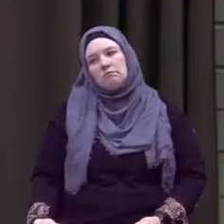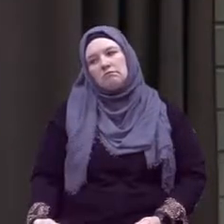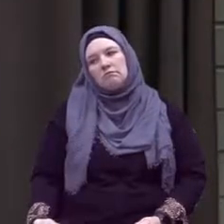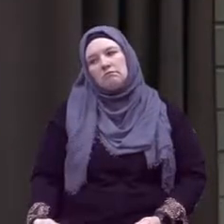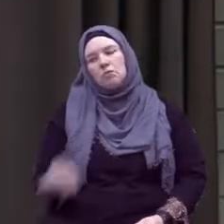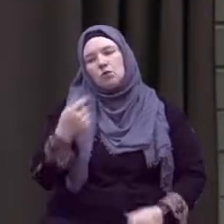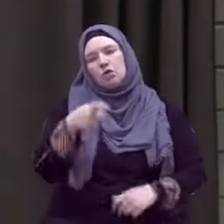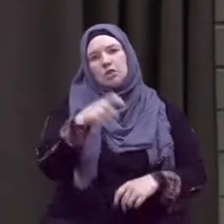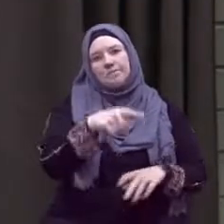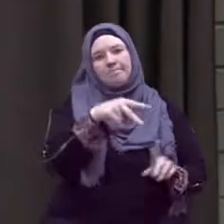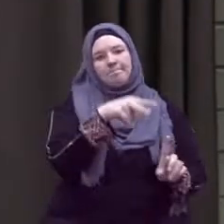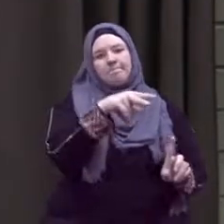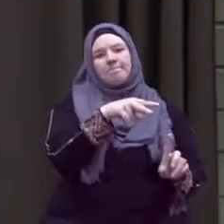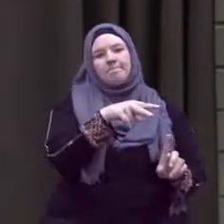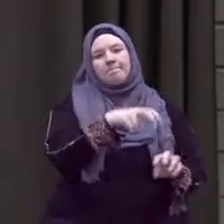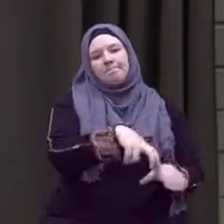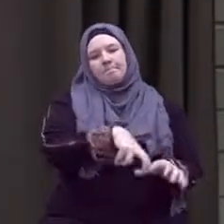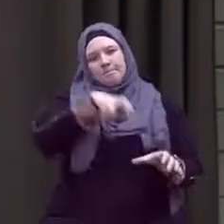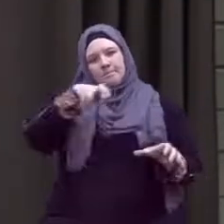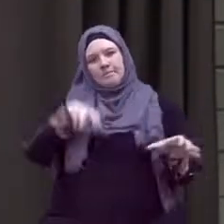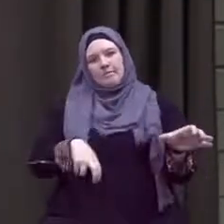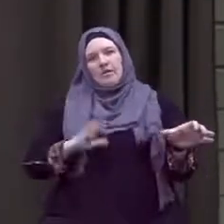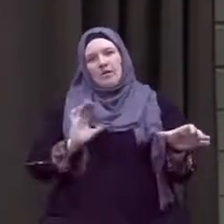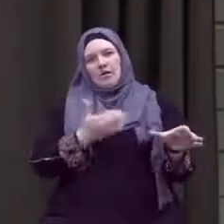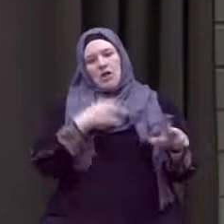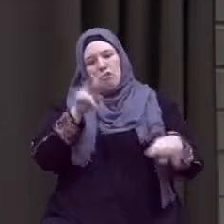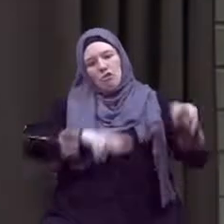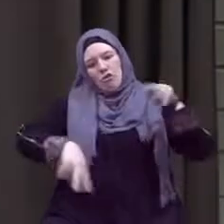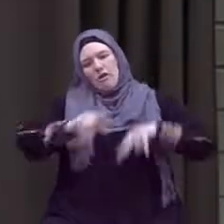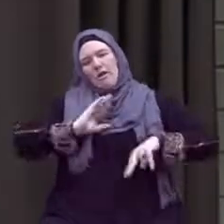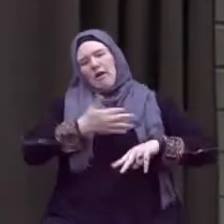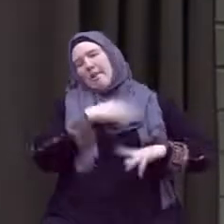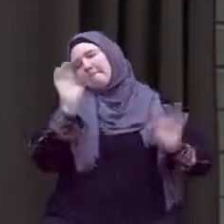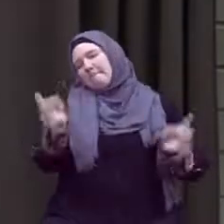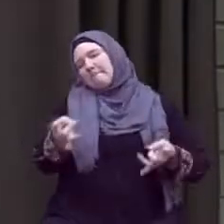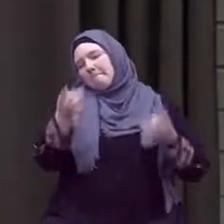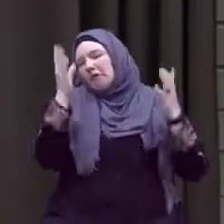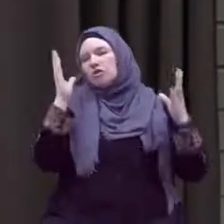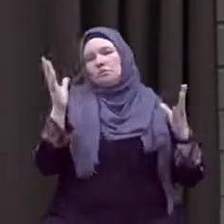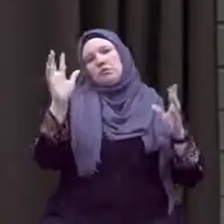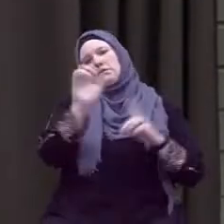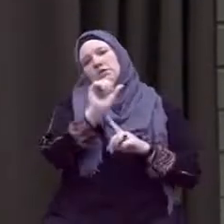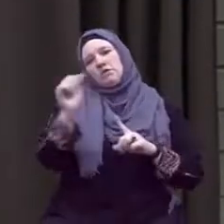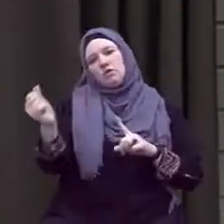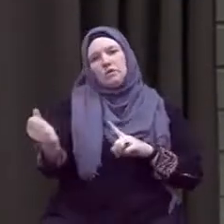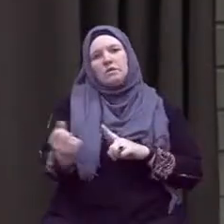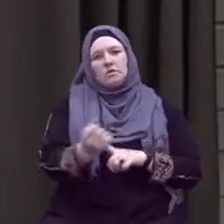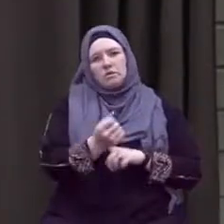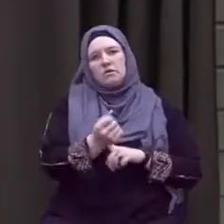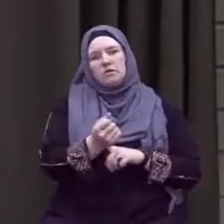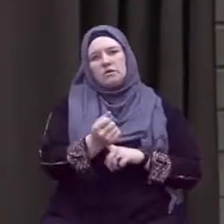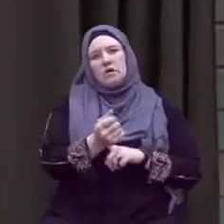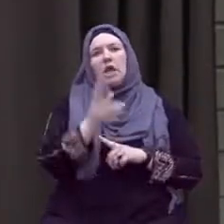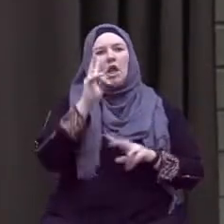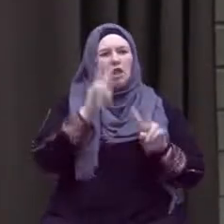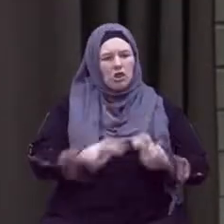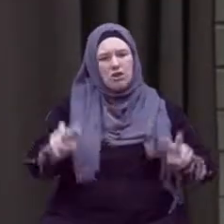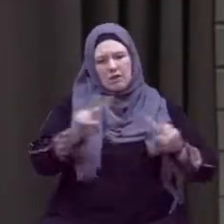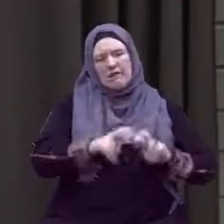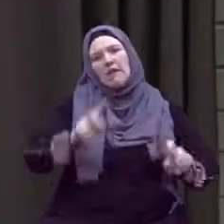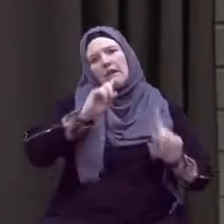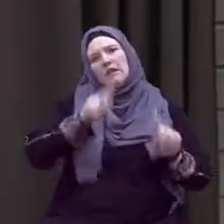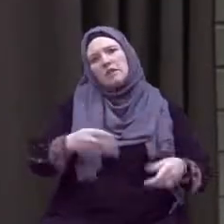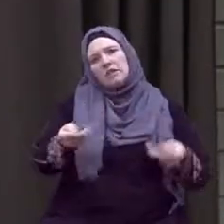and step back and look at our miserable, miserable situation and look at the